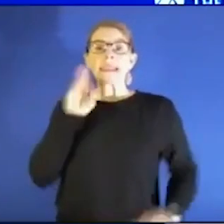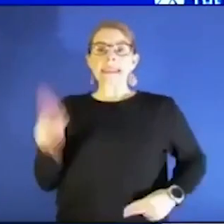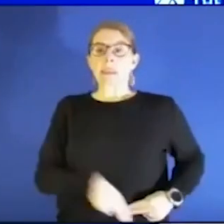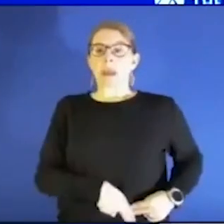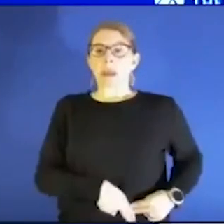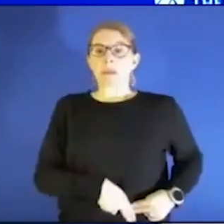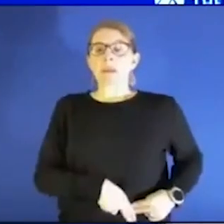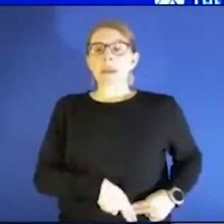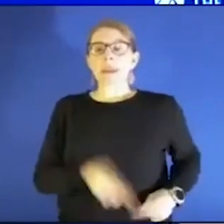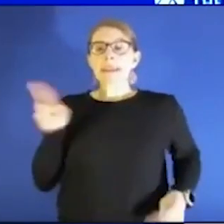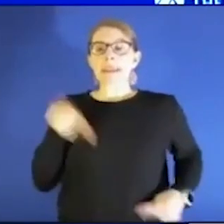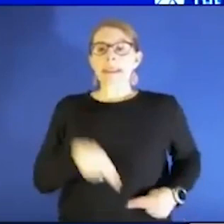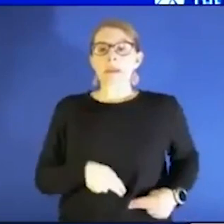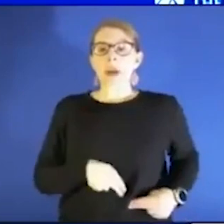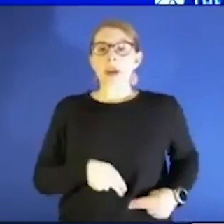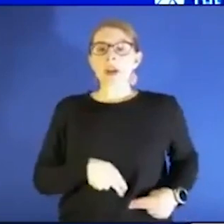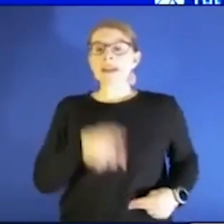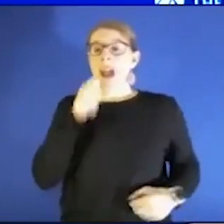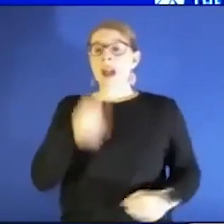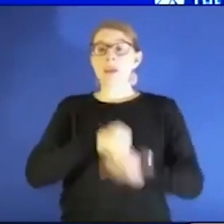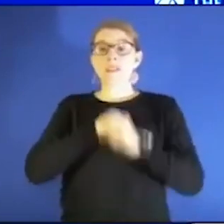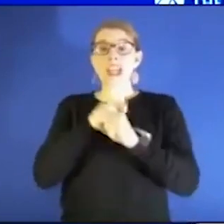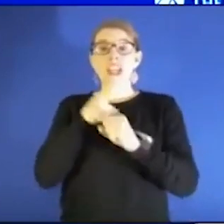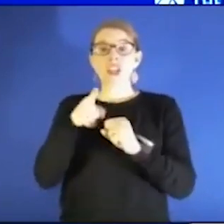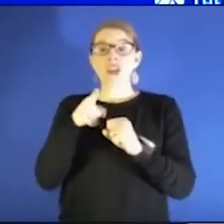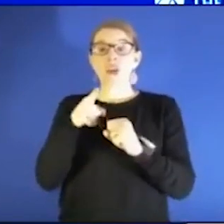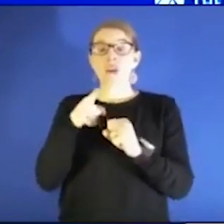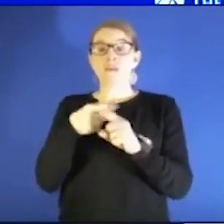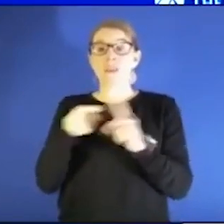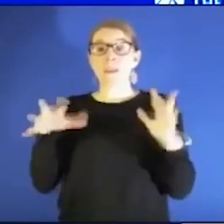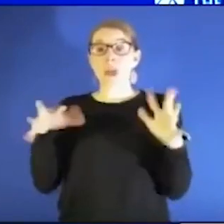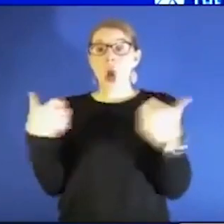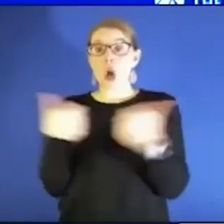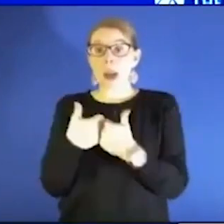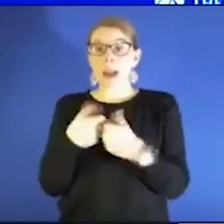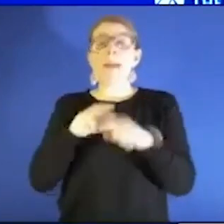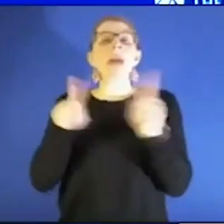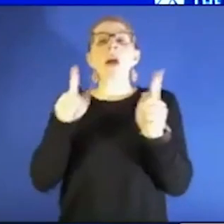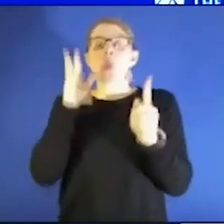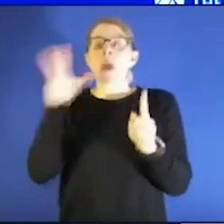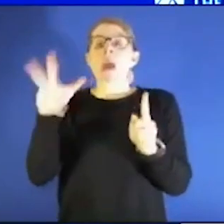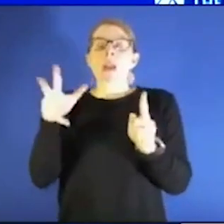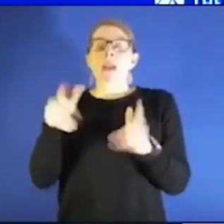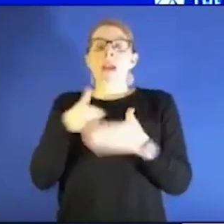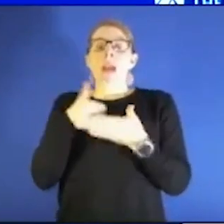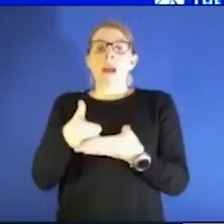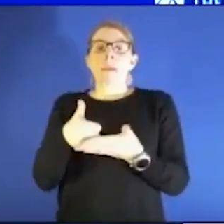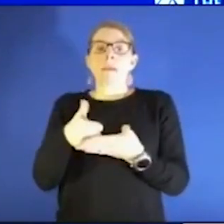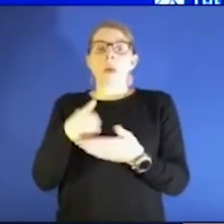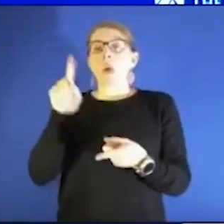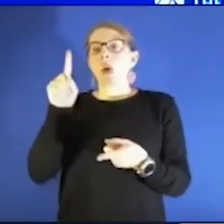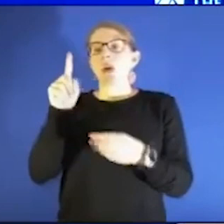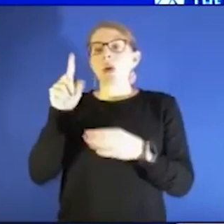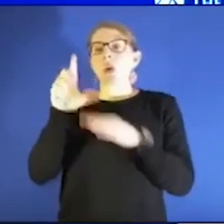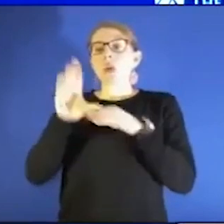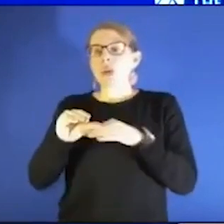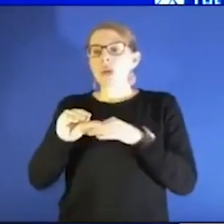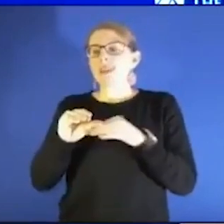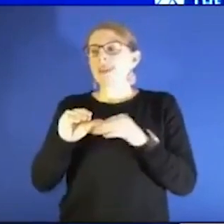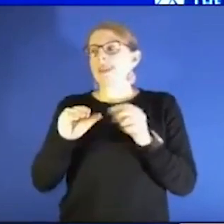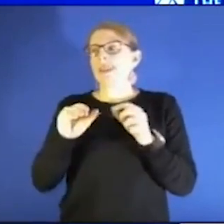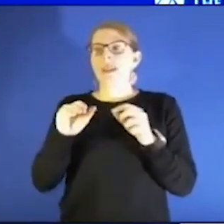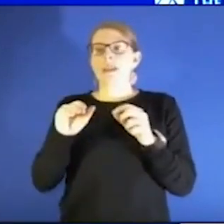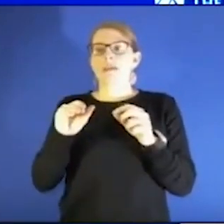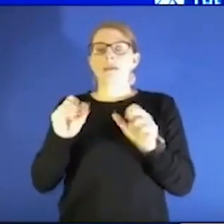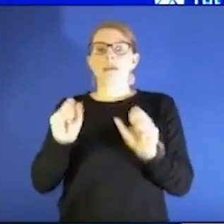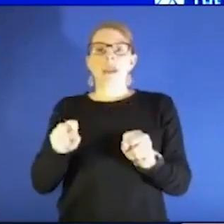won't prevent you from getting into a car wreck. It will help and prevent those or reduce that risk of those severe injuries.